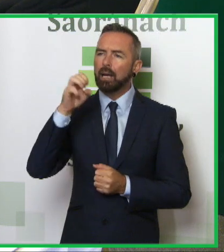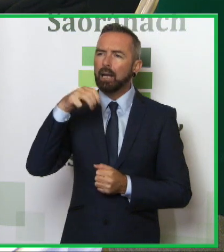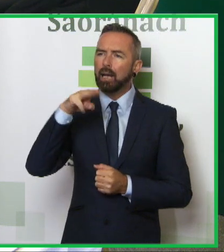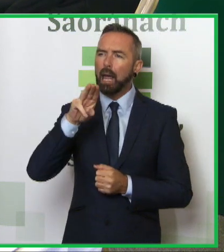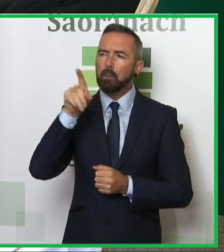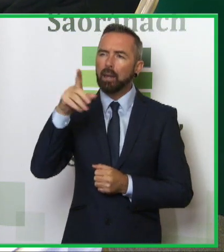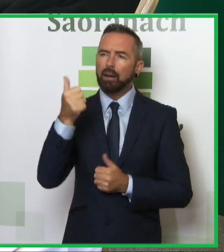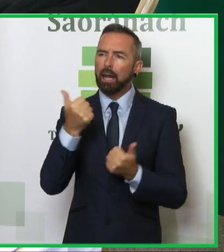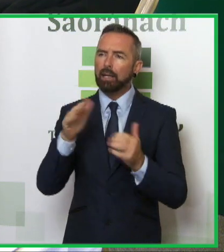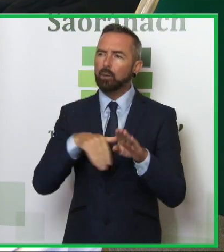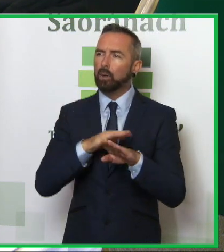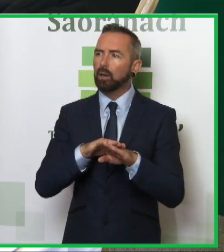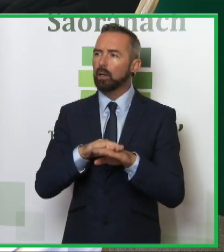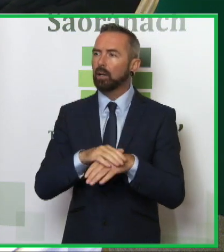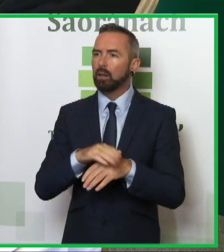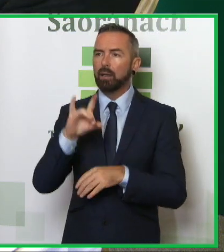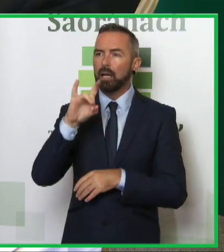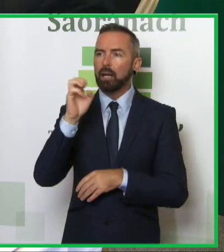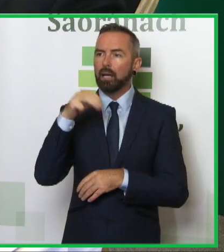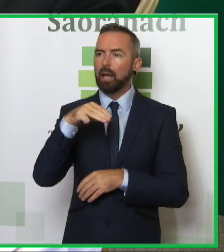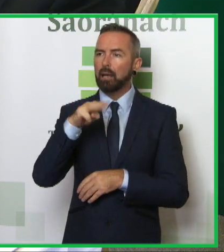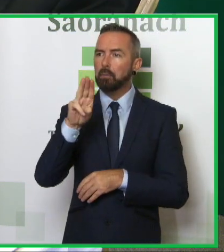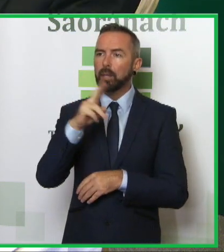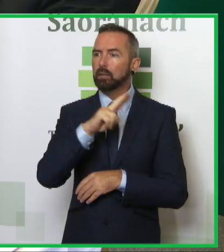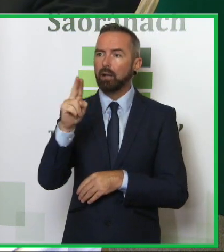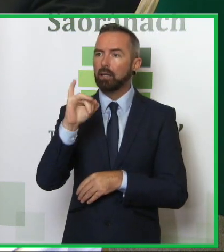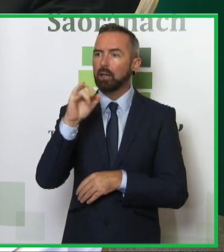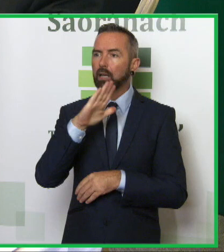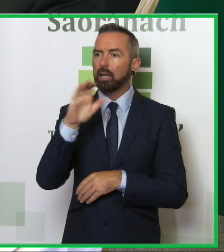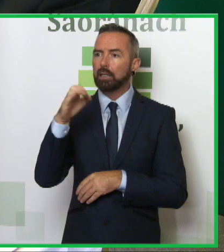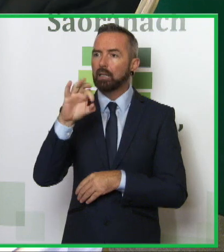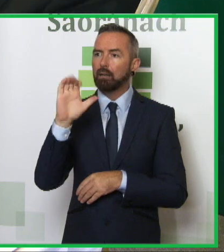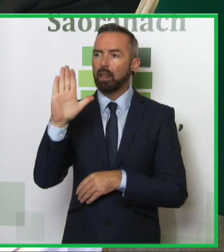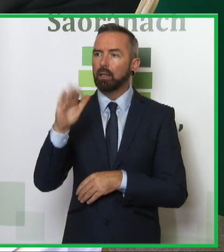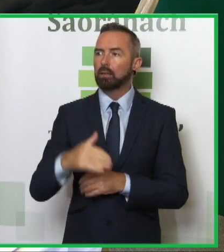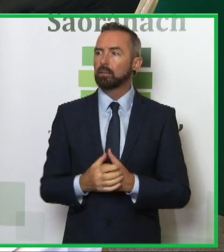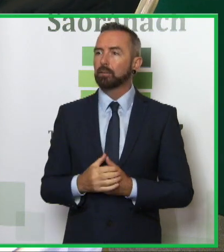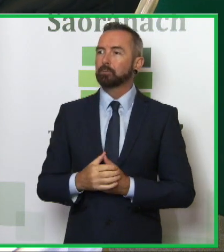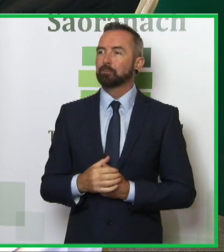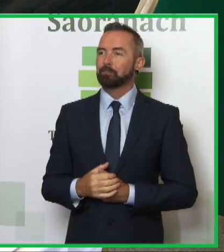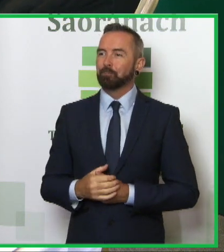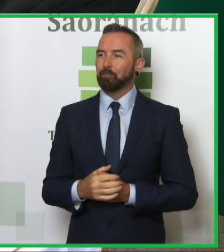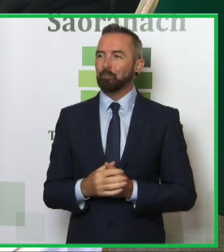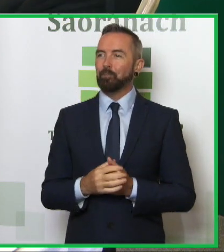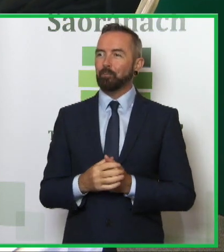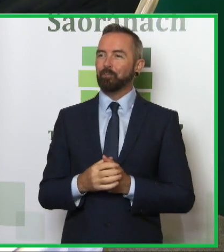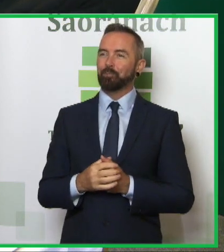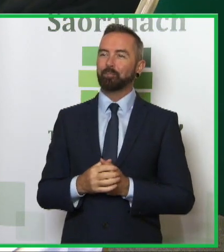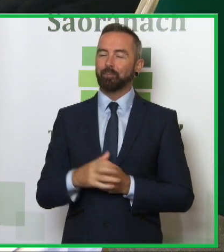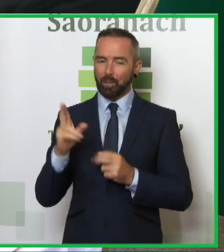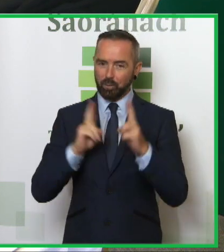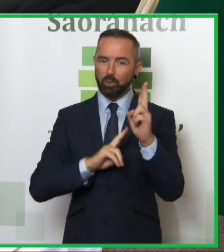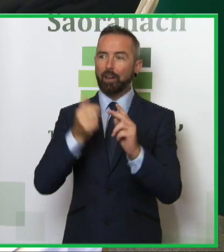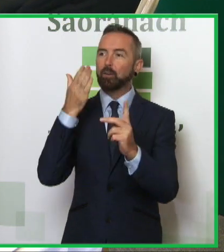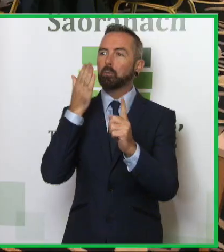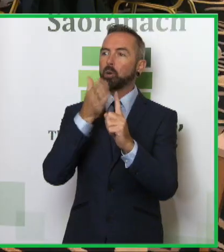No. Yeah, it's not an illicit drug. So. Okay. So you do feel we should take an approach for